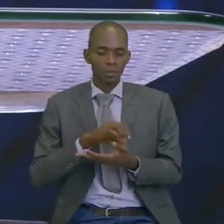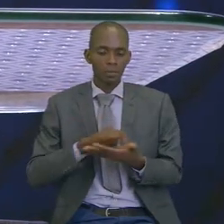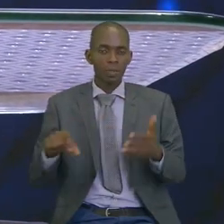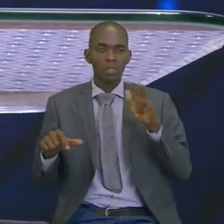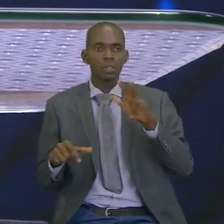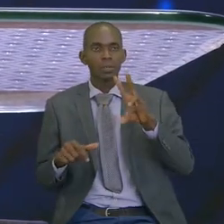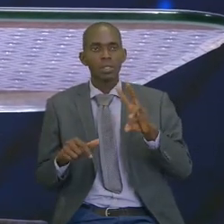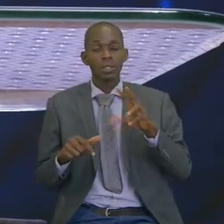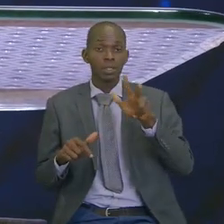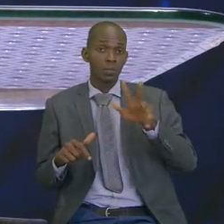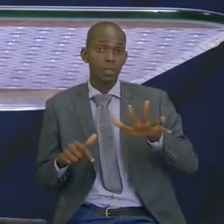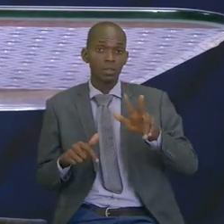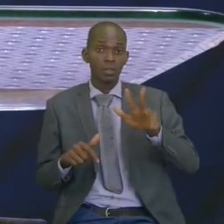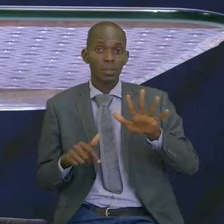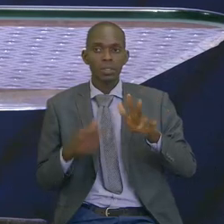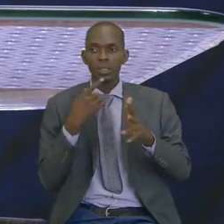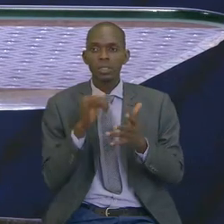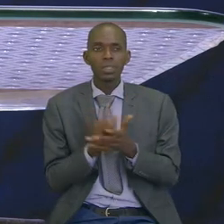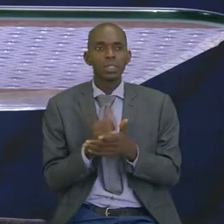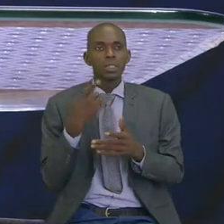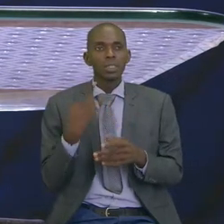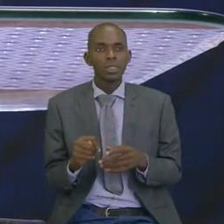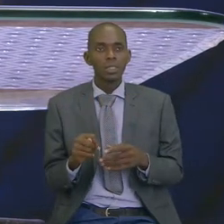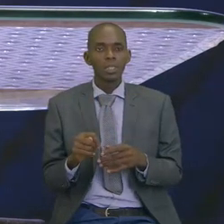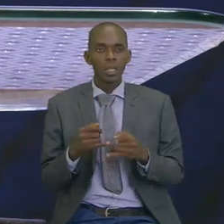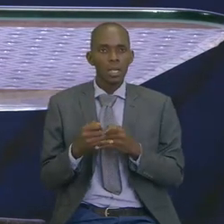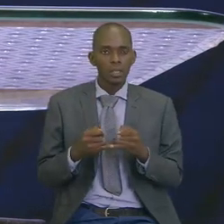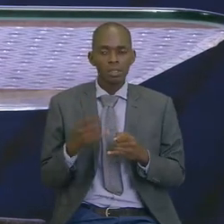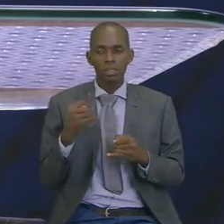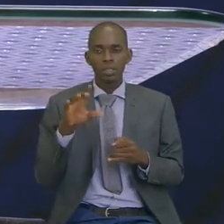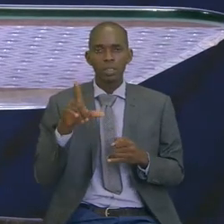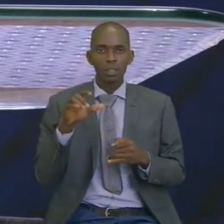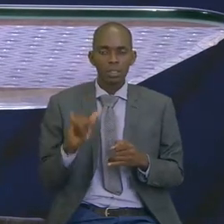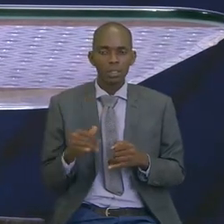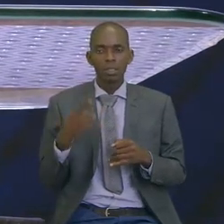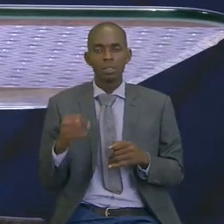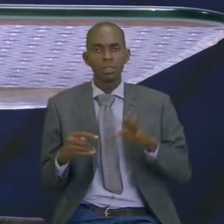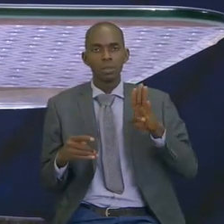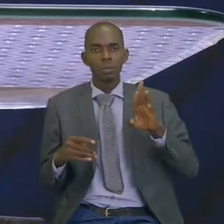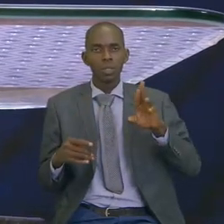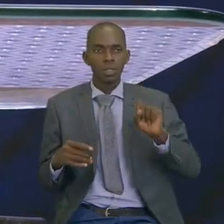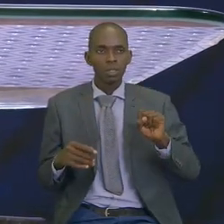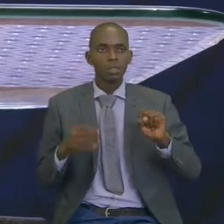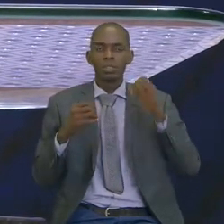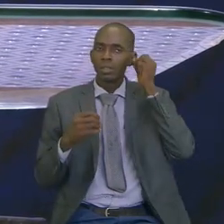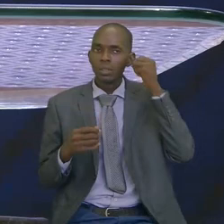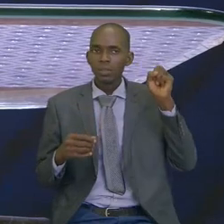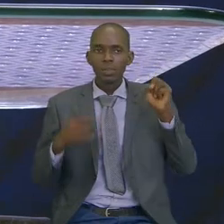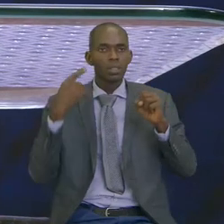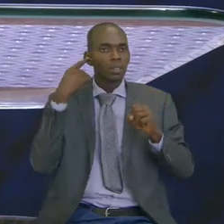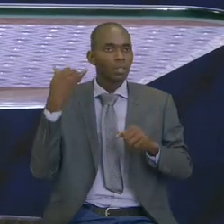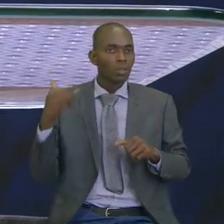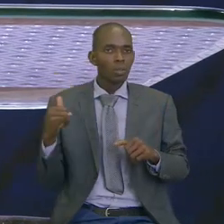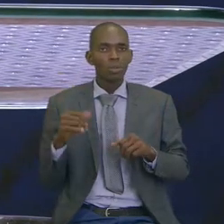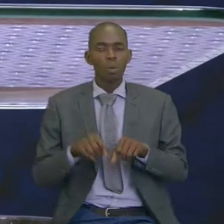verse 35 it says, then was the iron, the clay, the brass, the silver, the gold, the